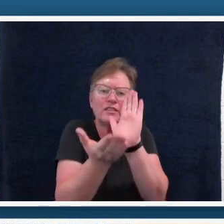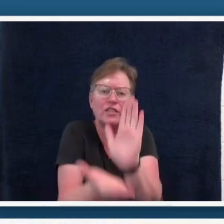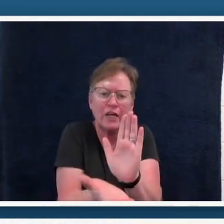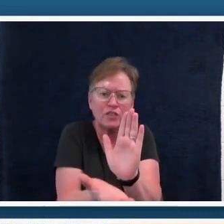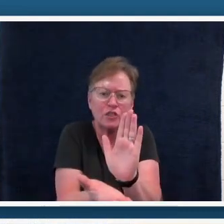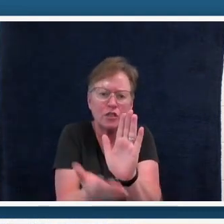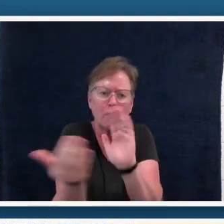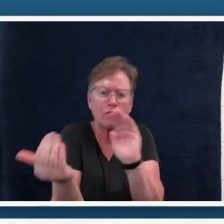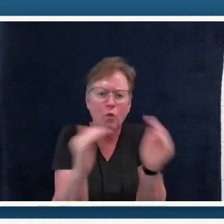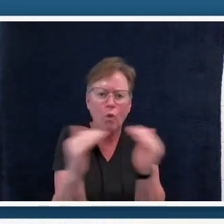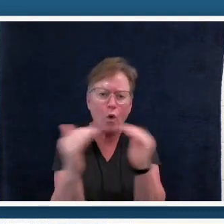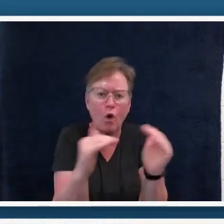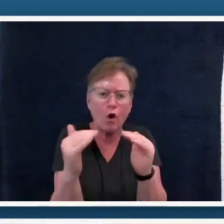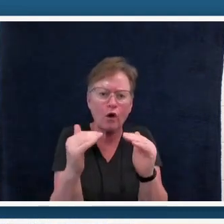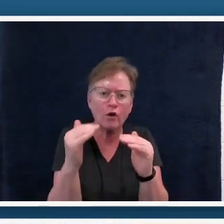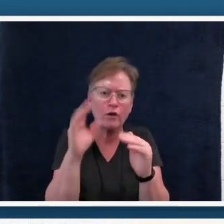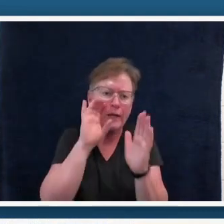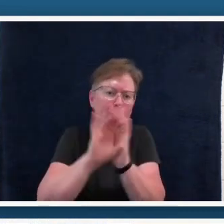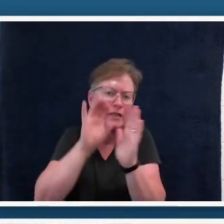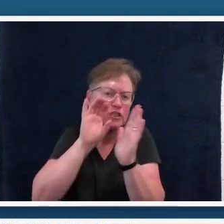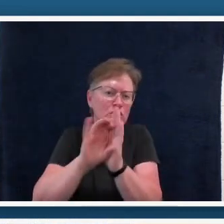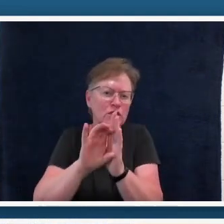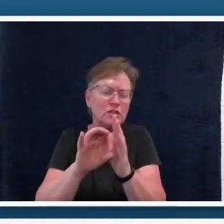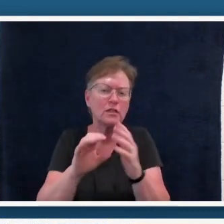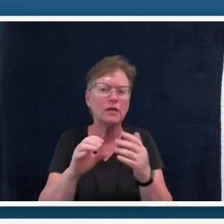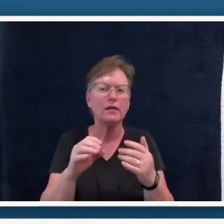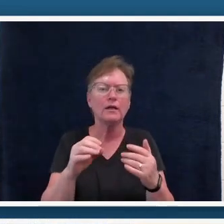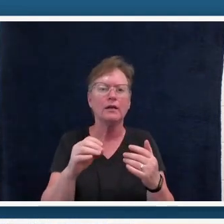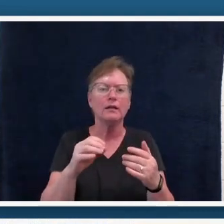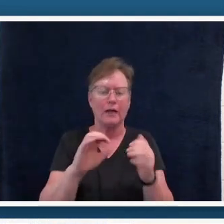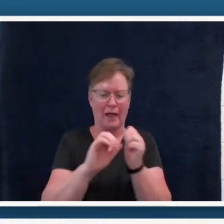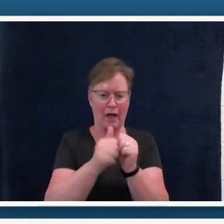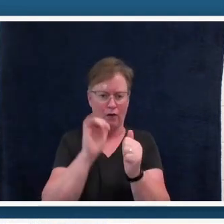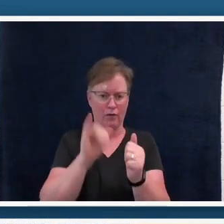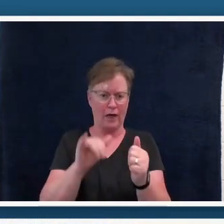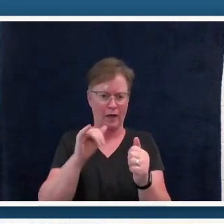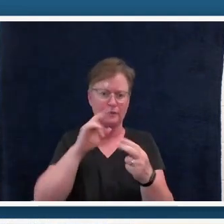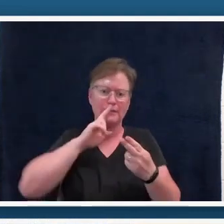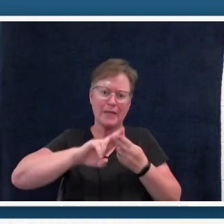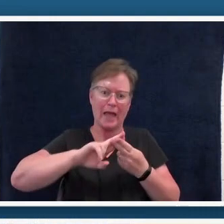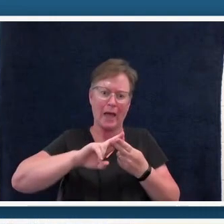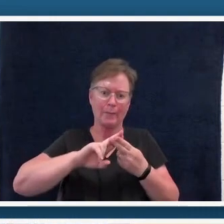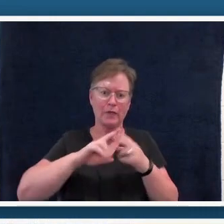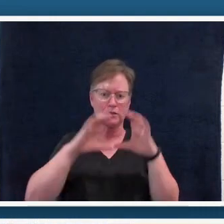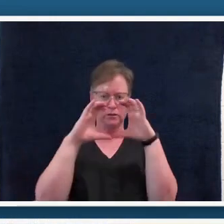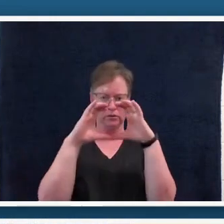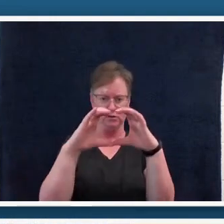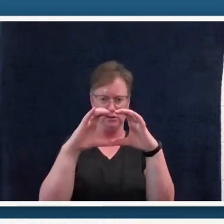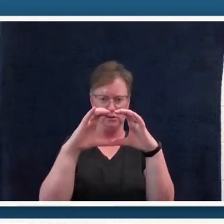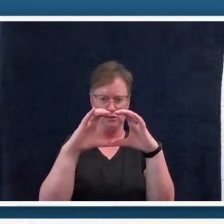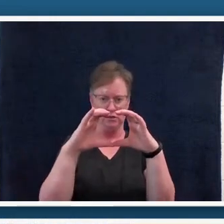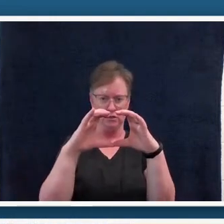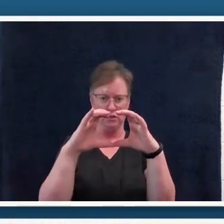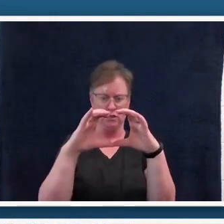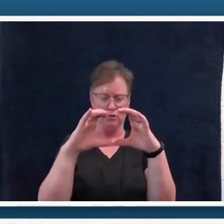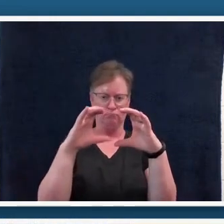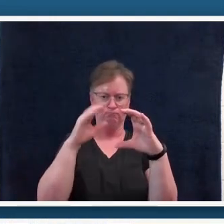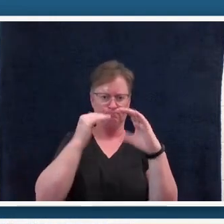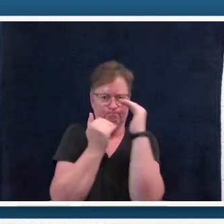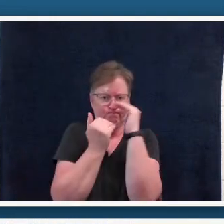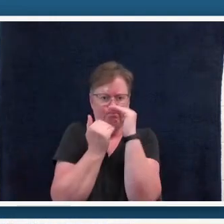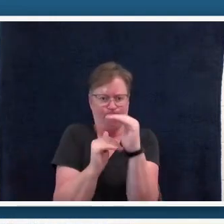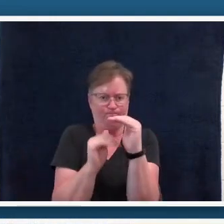image is formatted, and how it's closed in such a tight image that you're losing